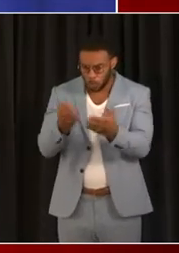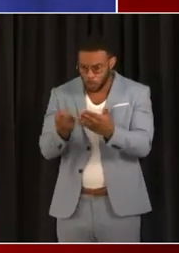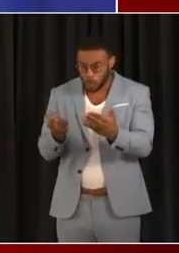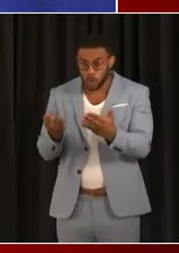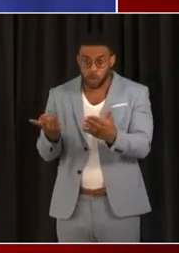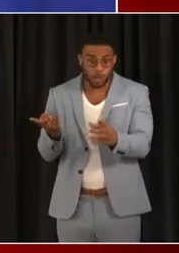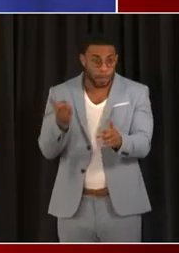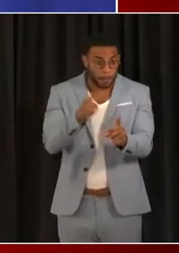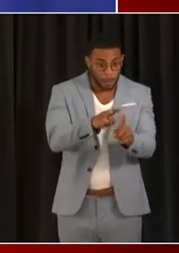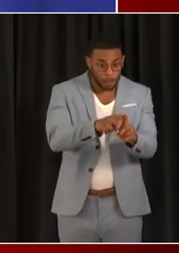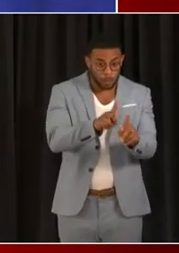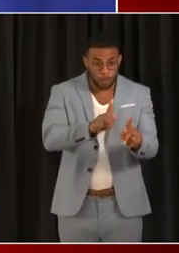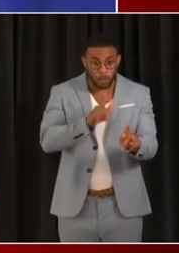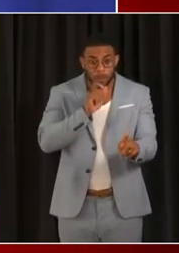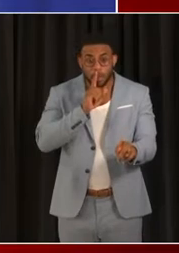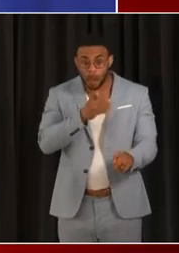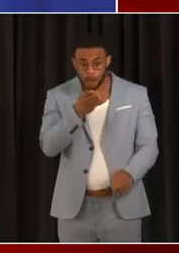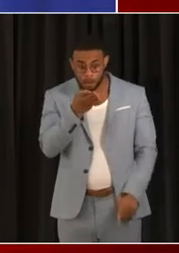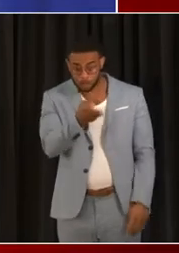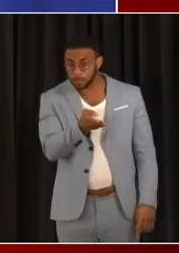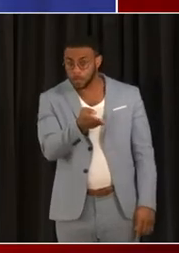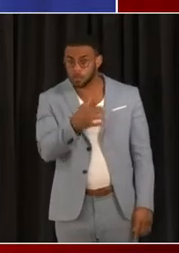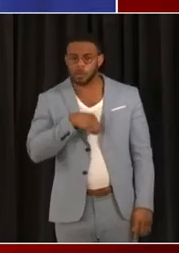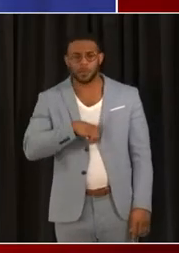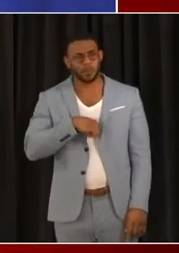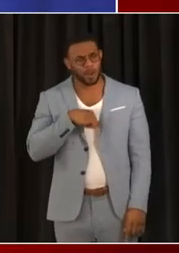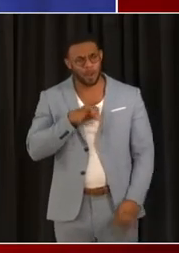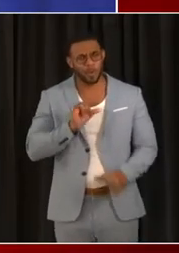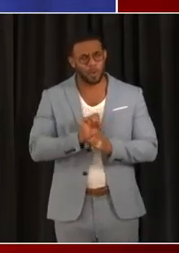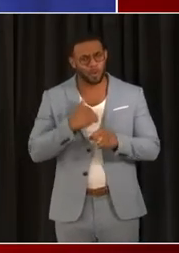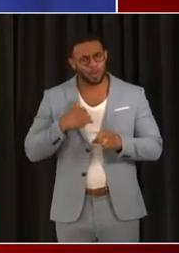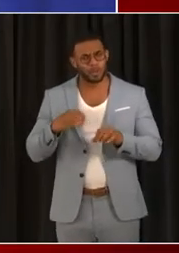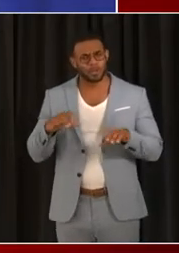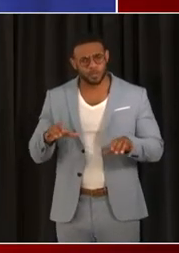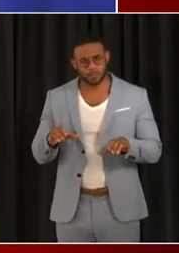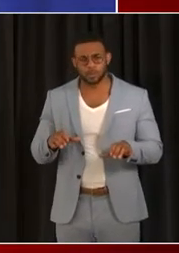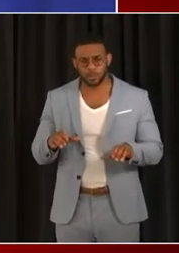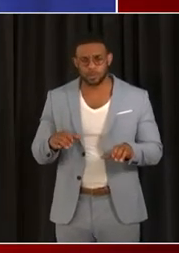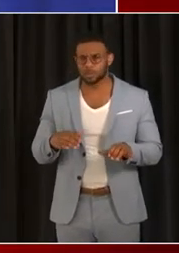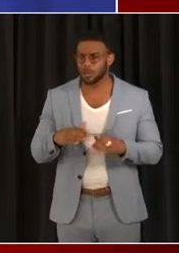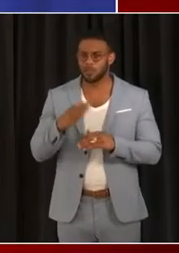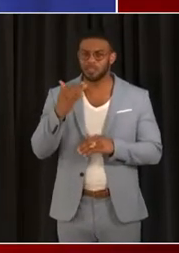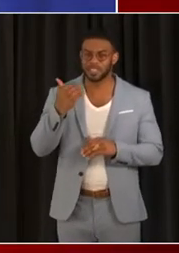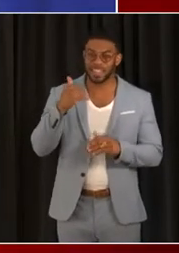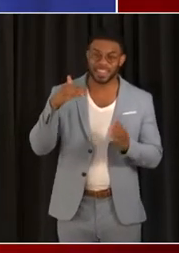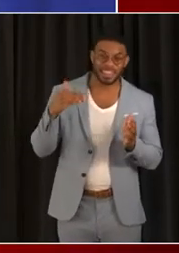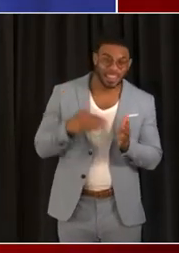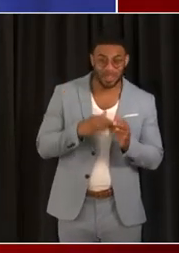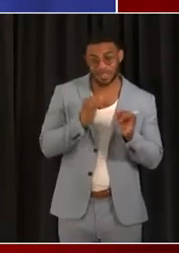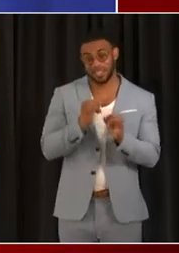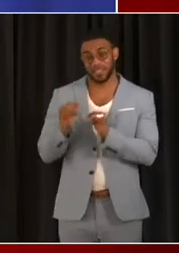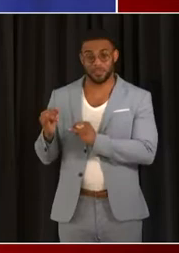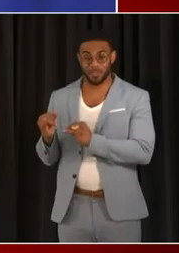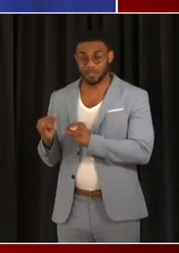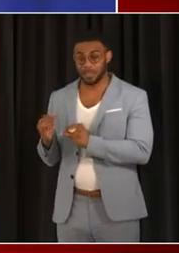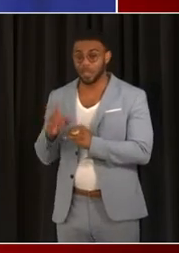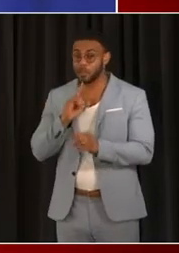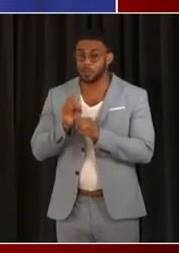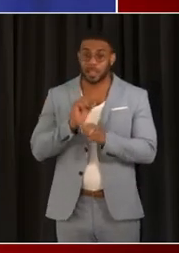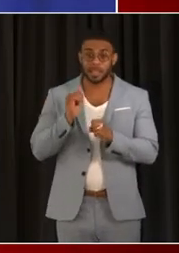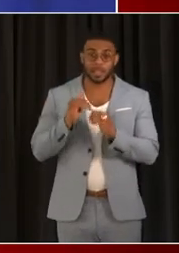resources to the people and meeting them where they are. And we're very proud of the work that we've been able to serve over 10,000 individuals,